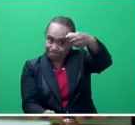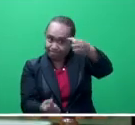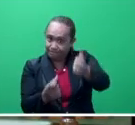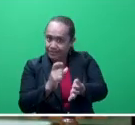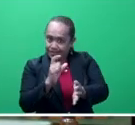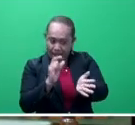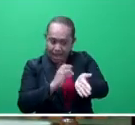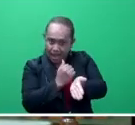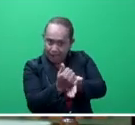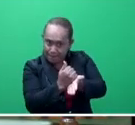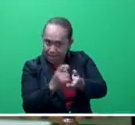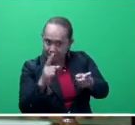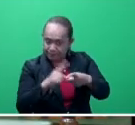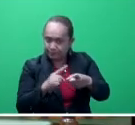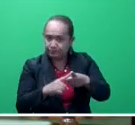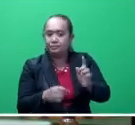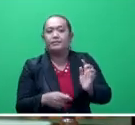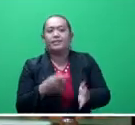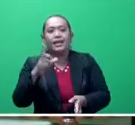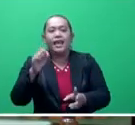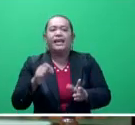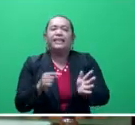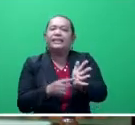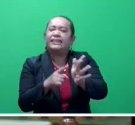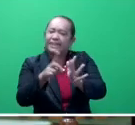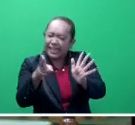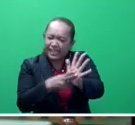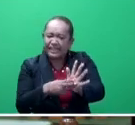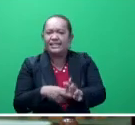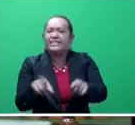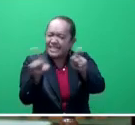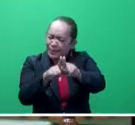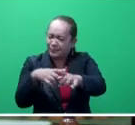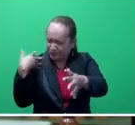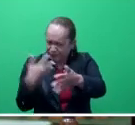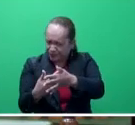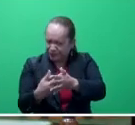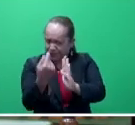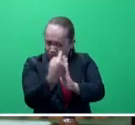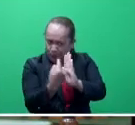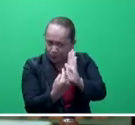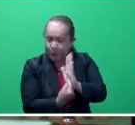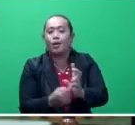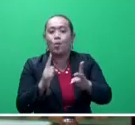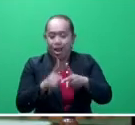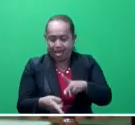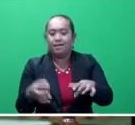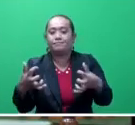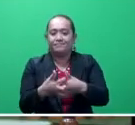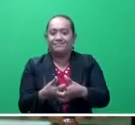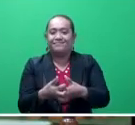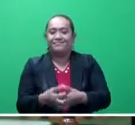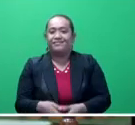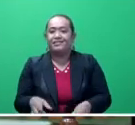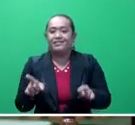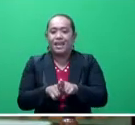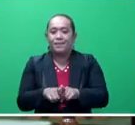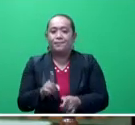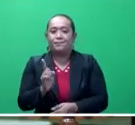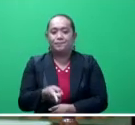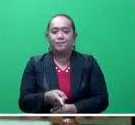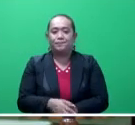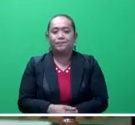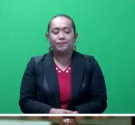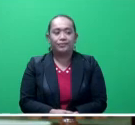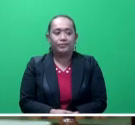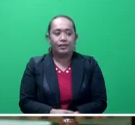tax identification number apart from other details. Mr. Speaker, sir, this is necessary because assistance is being paid